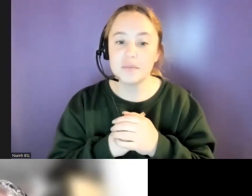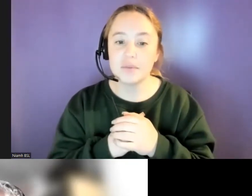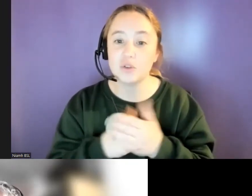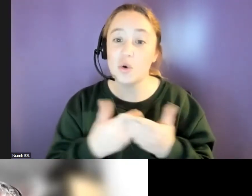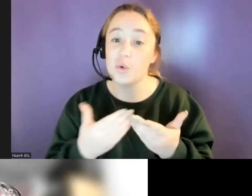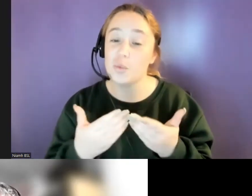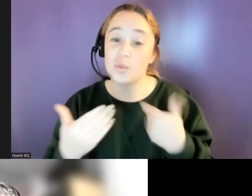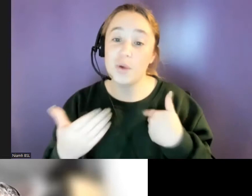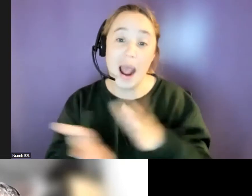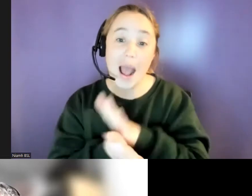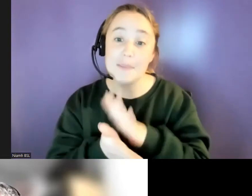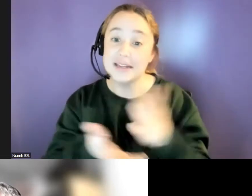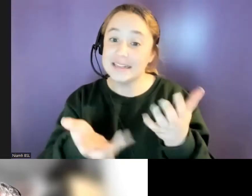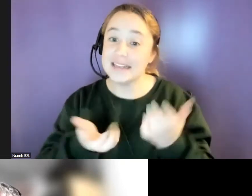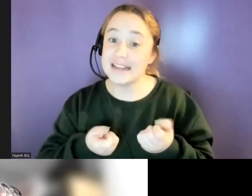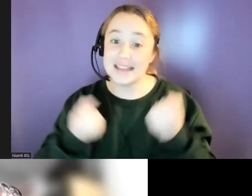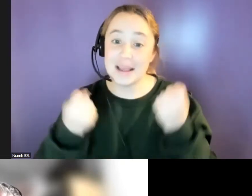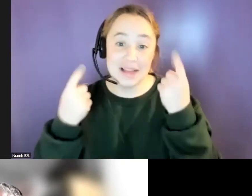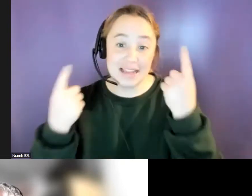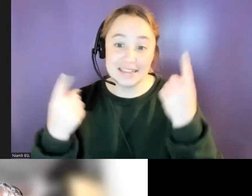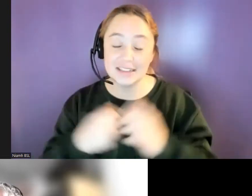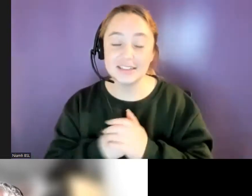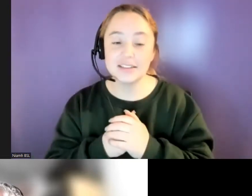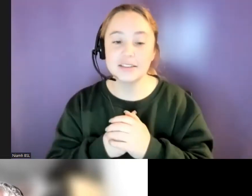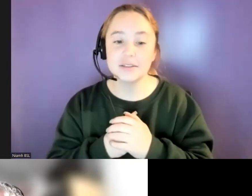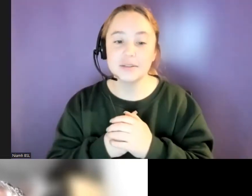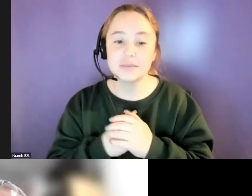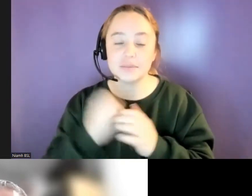ideas. So all in all, I think